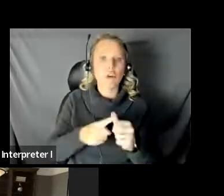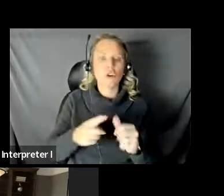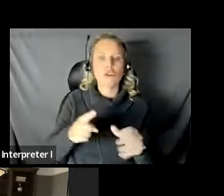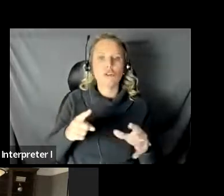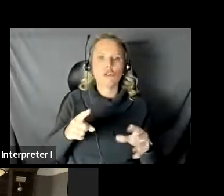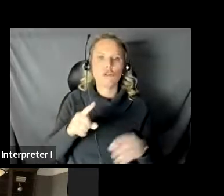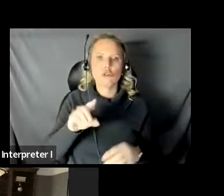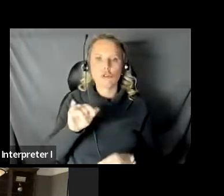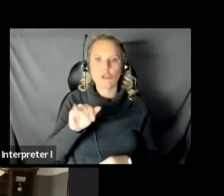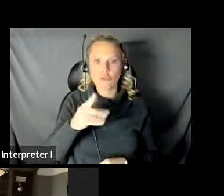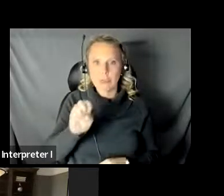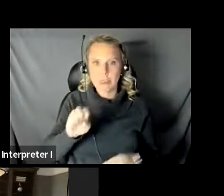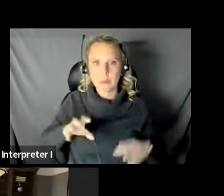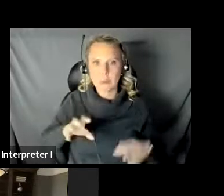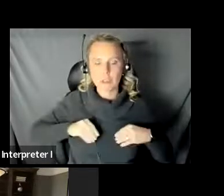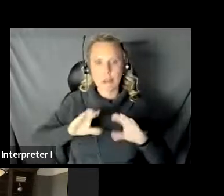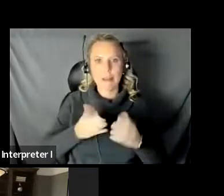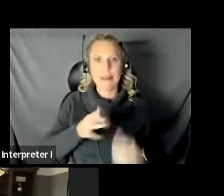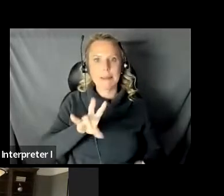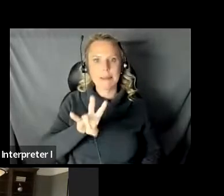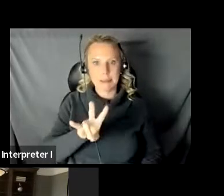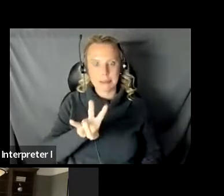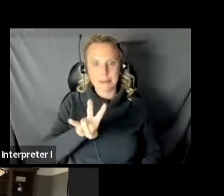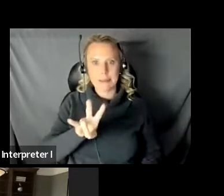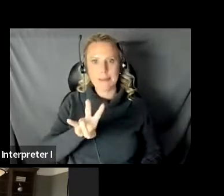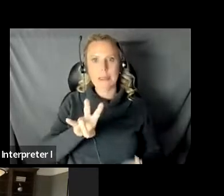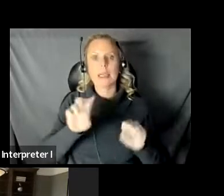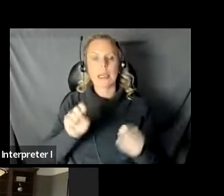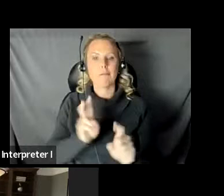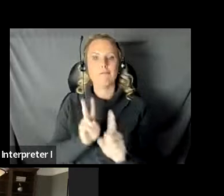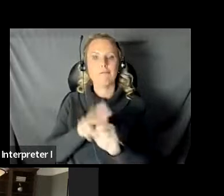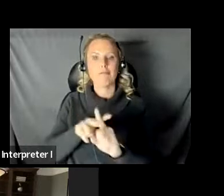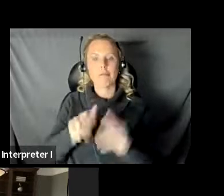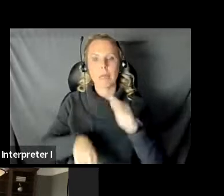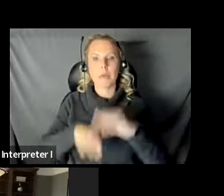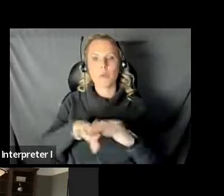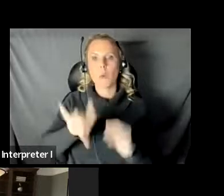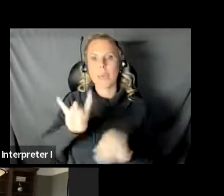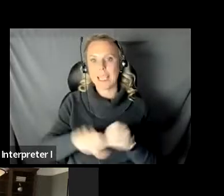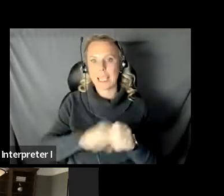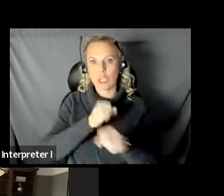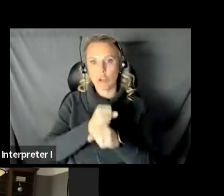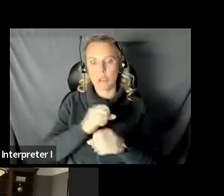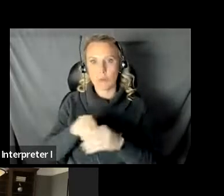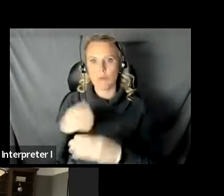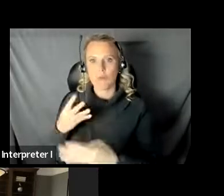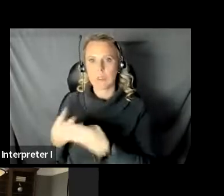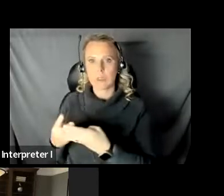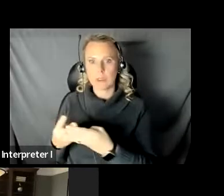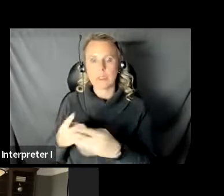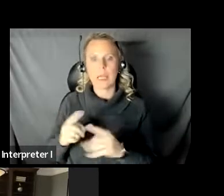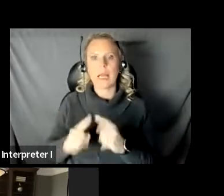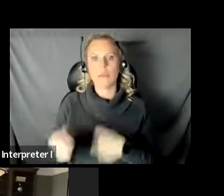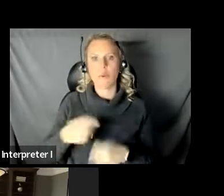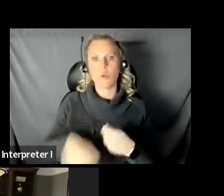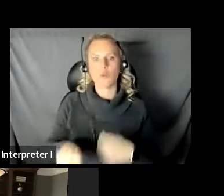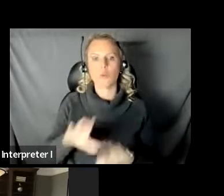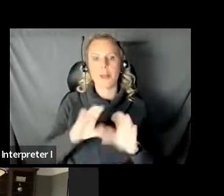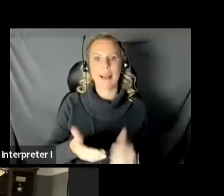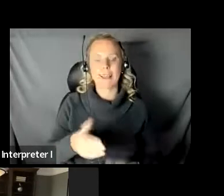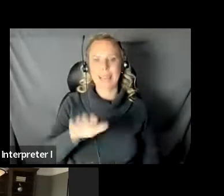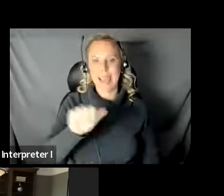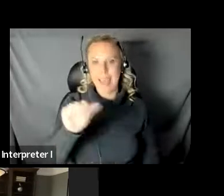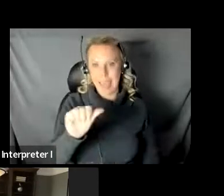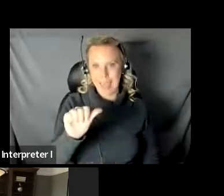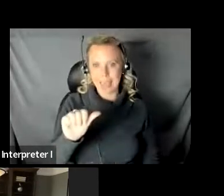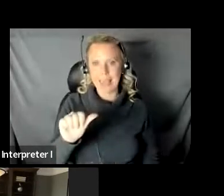would be treated as a Class 7 felony, subject to a maximum of 8 years imprisonment rather than a Class 8 felony. Again, this would